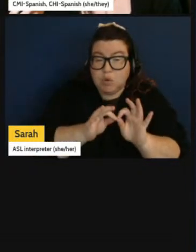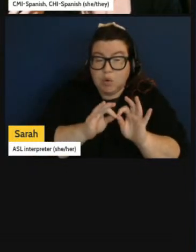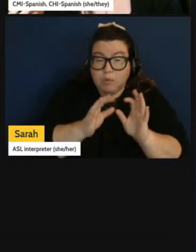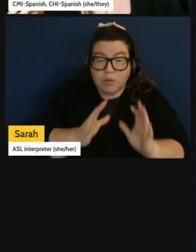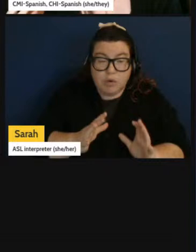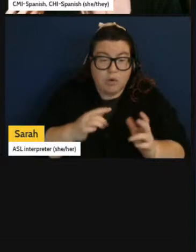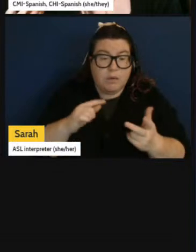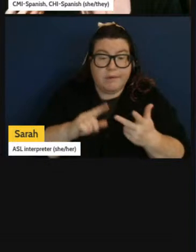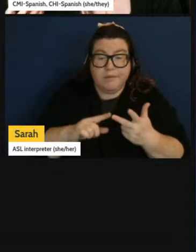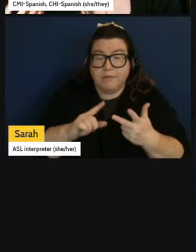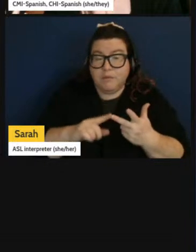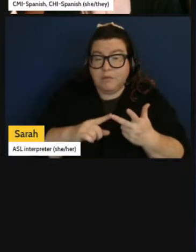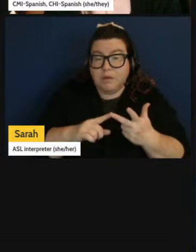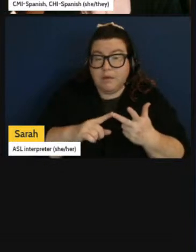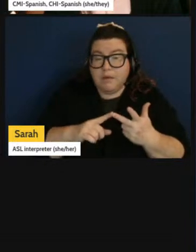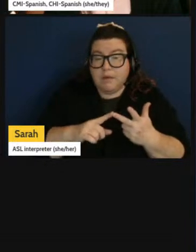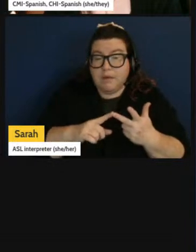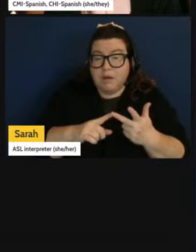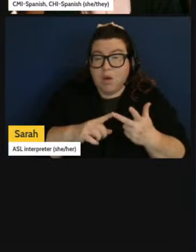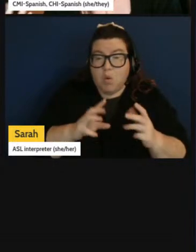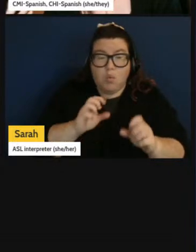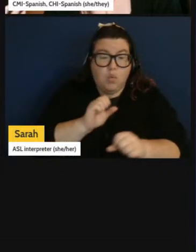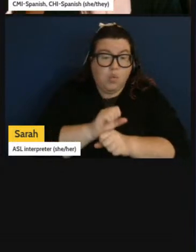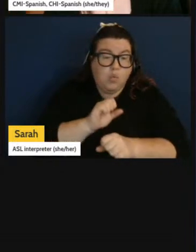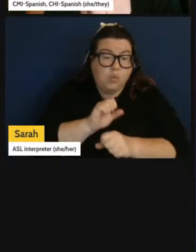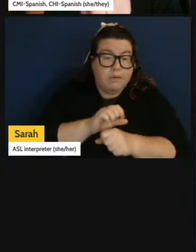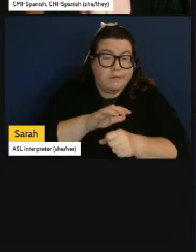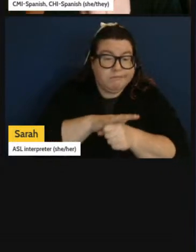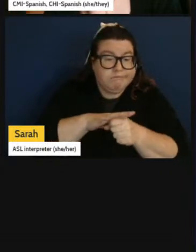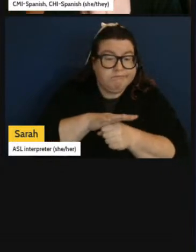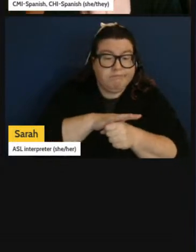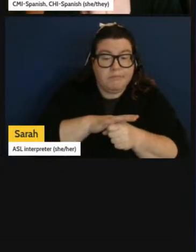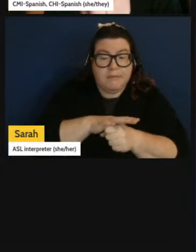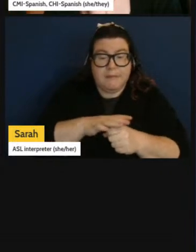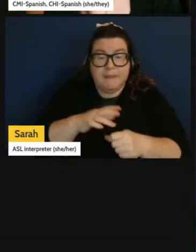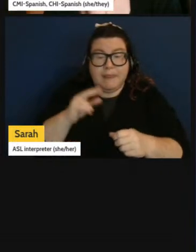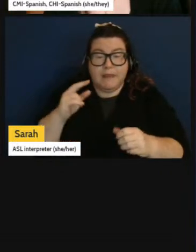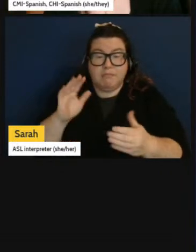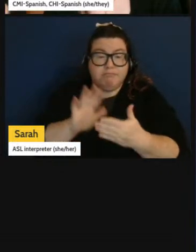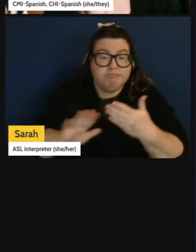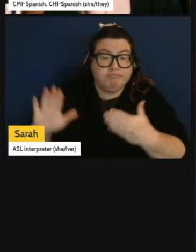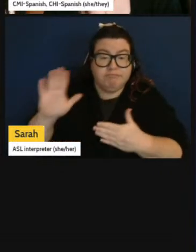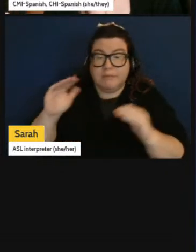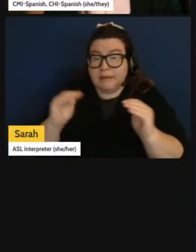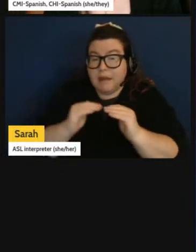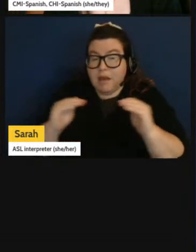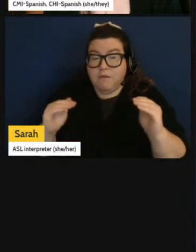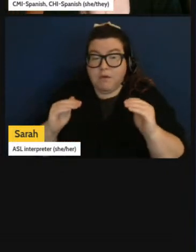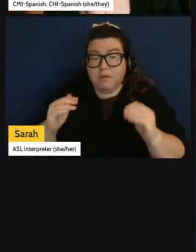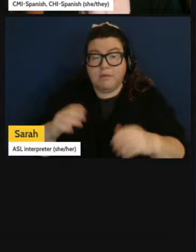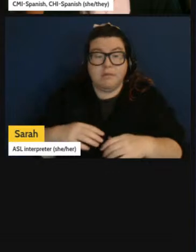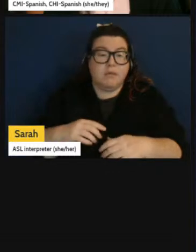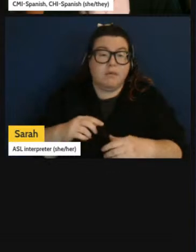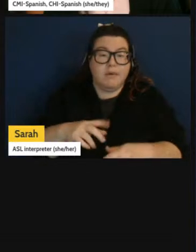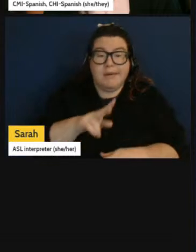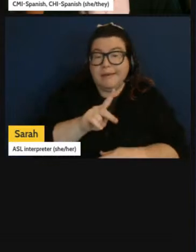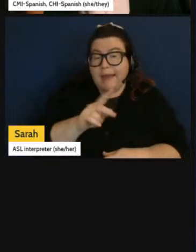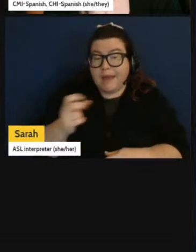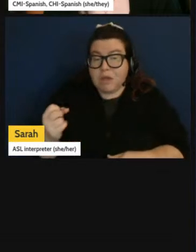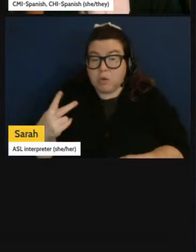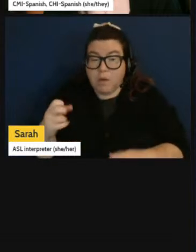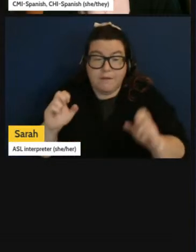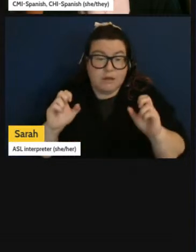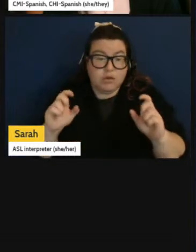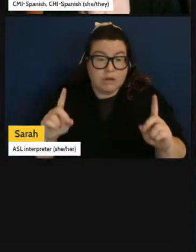have interpreters who interpret in the workplace, higher education. We do have some K through 12